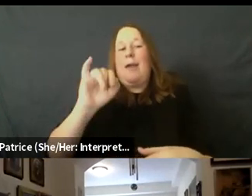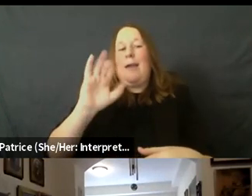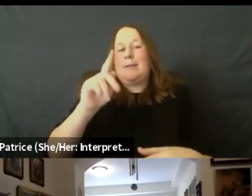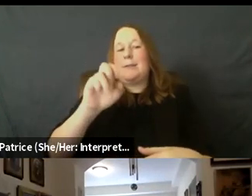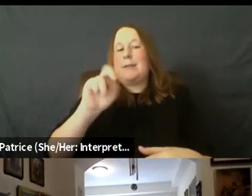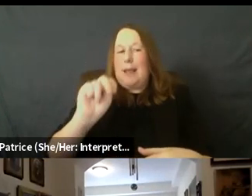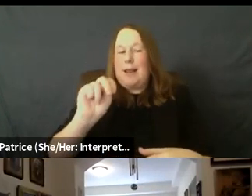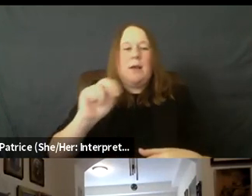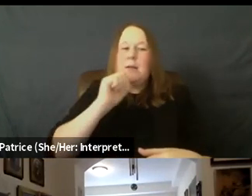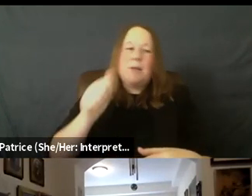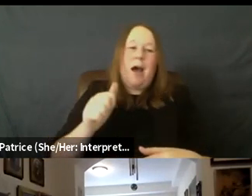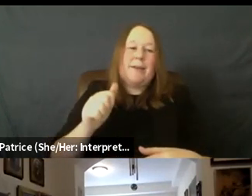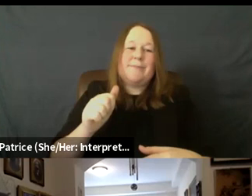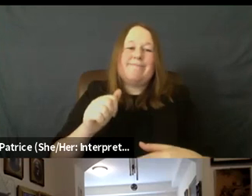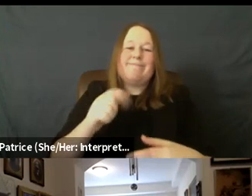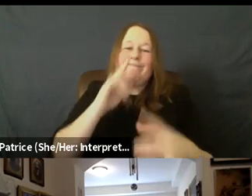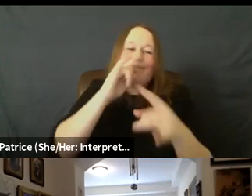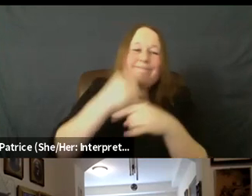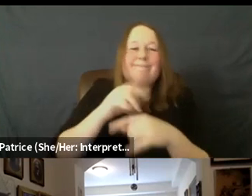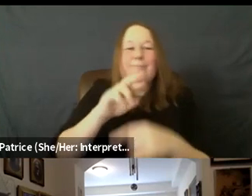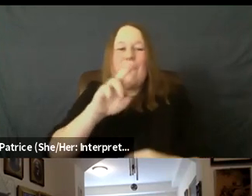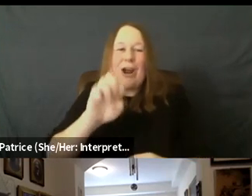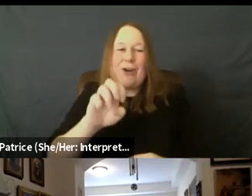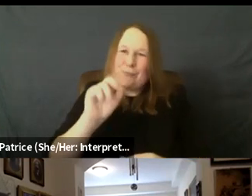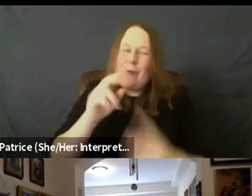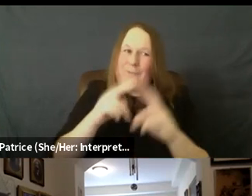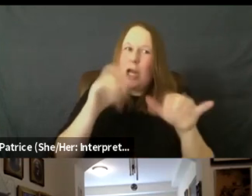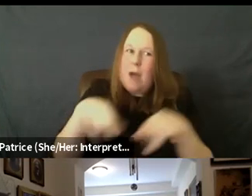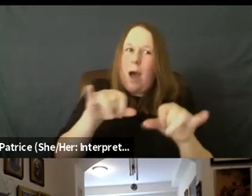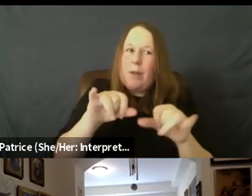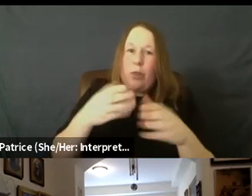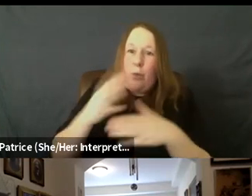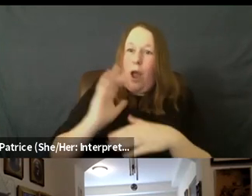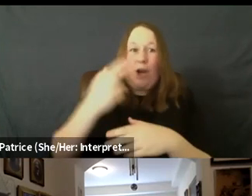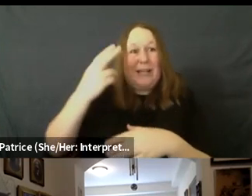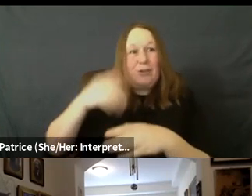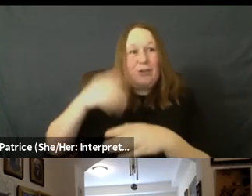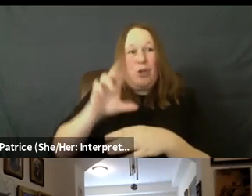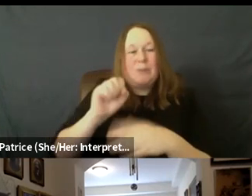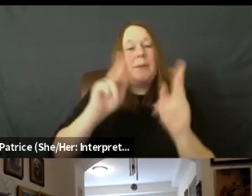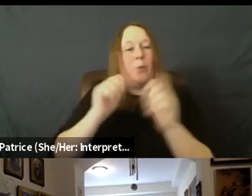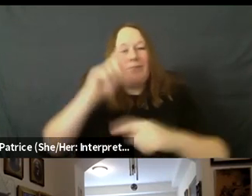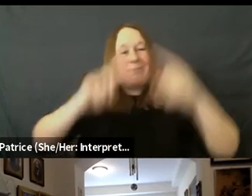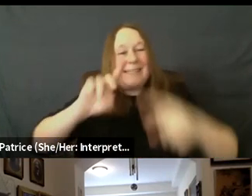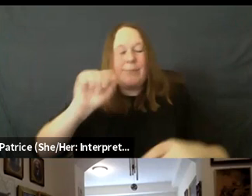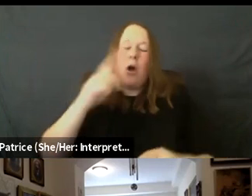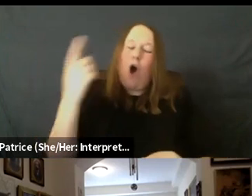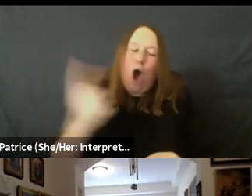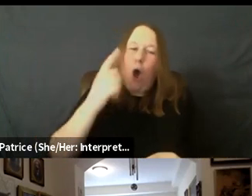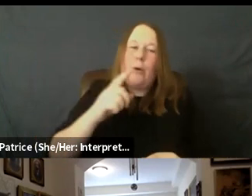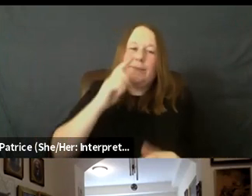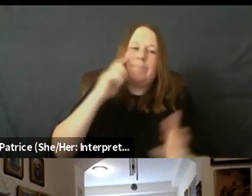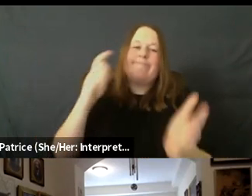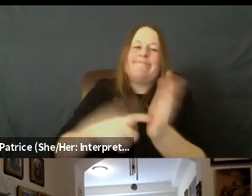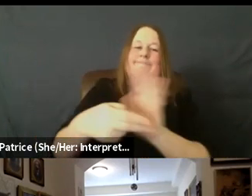unfortunately, is not an anomaly or a rarity. Throughout our history in the United States, people with disabilities have always been deemed